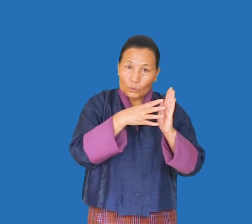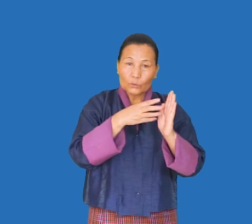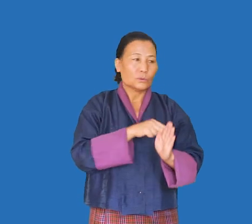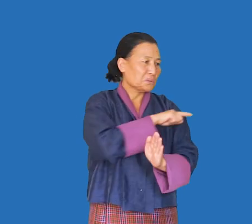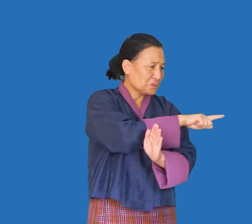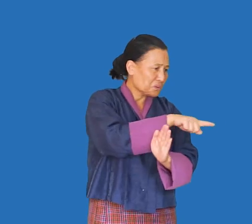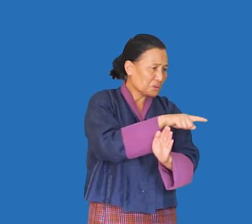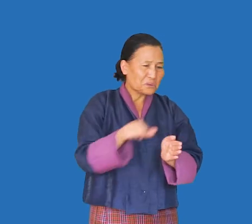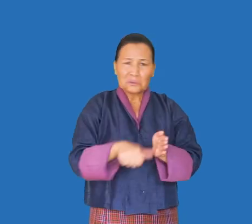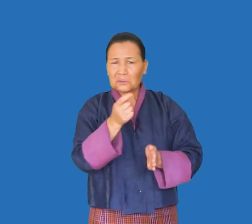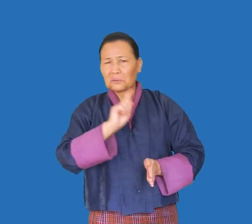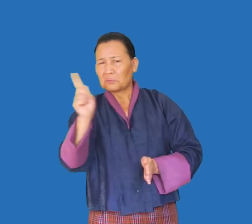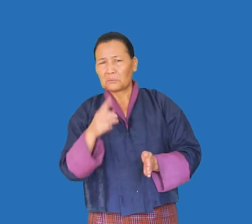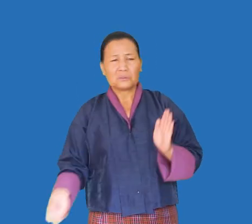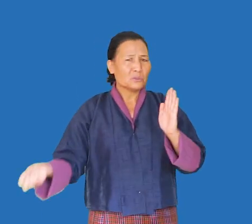individual.